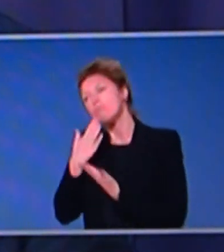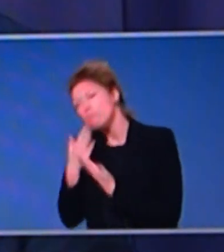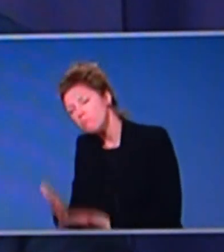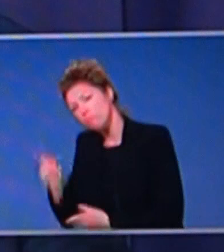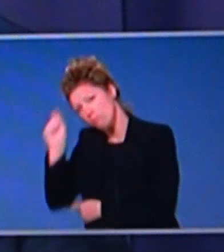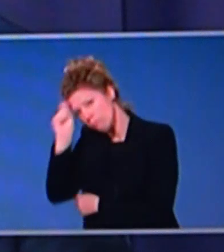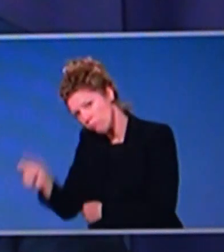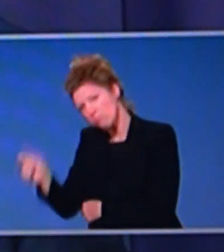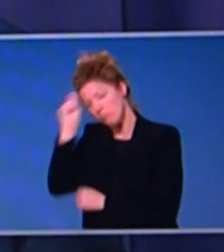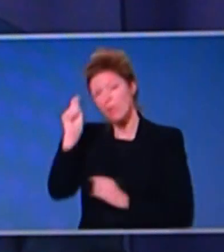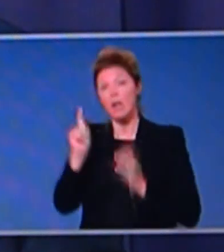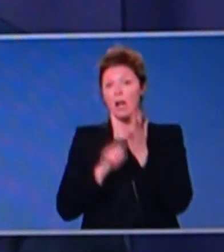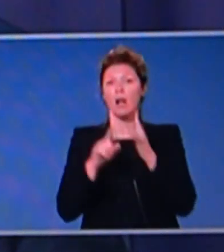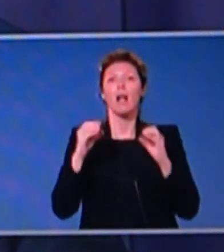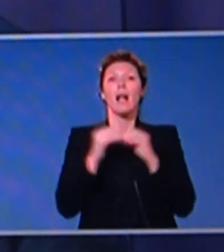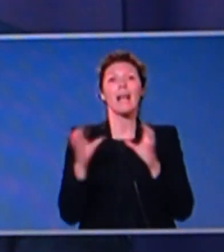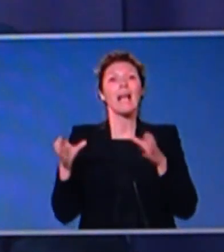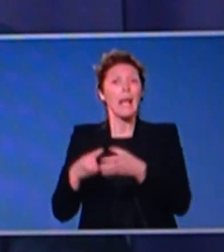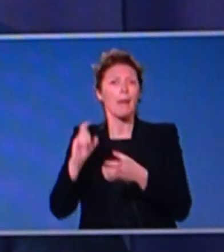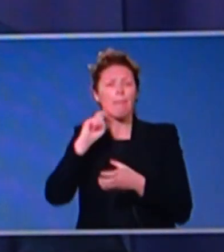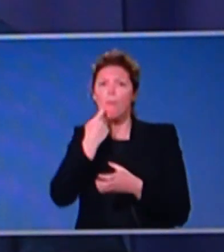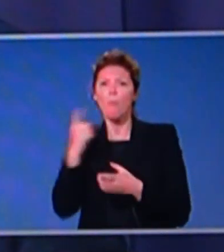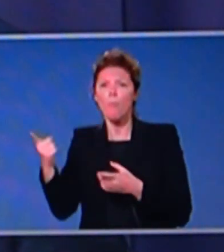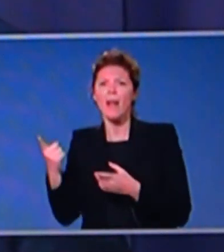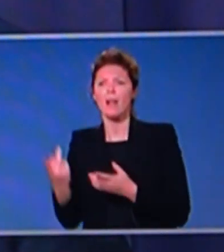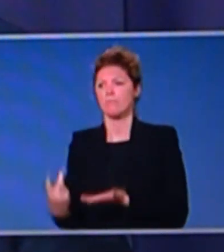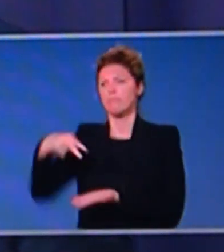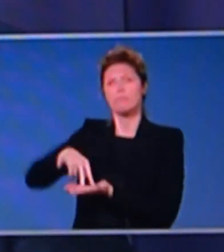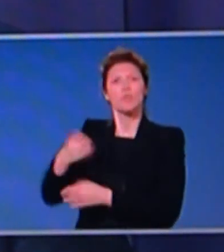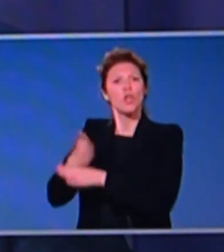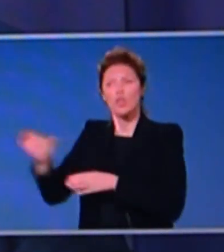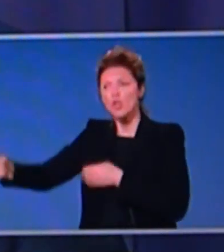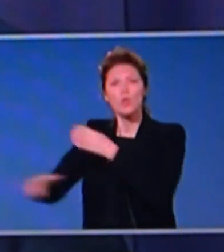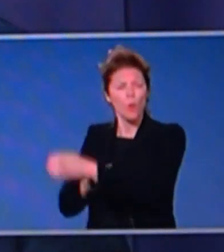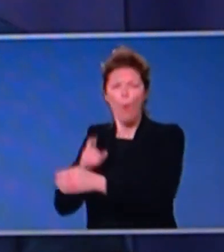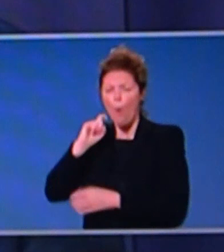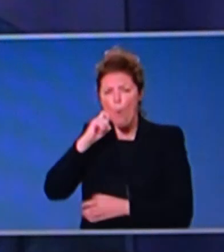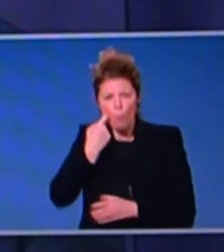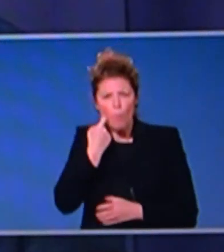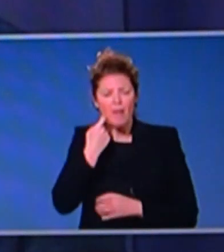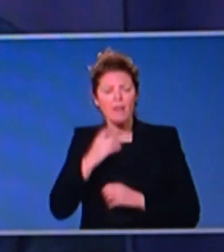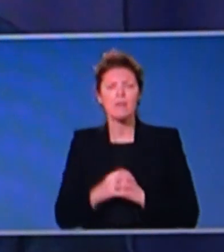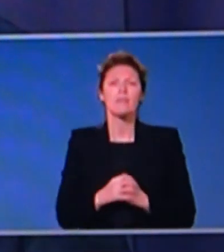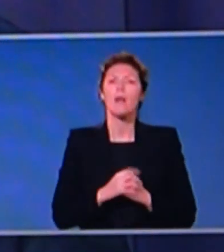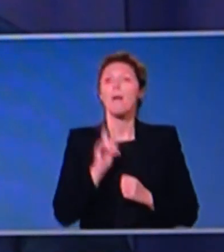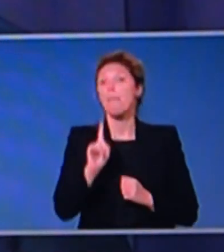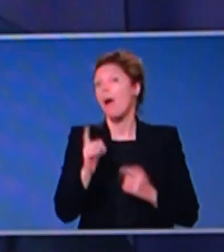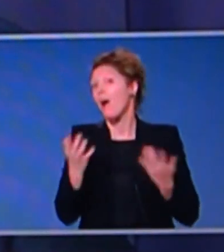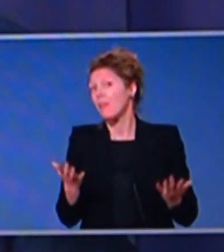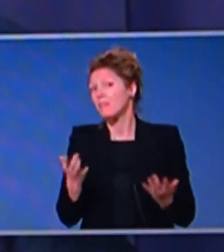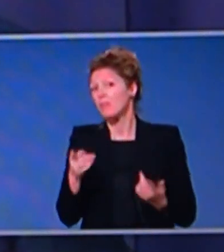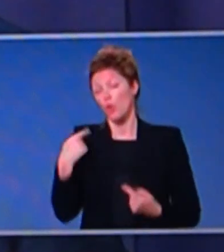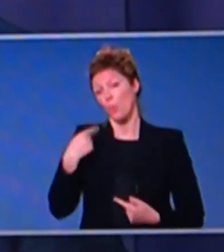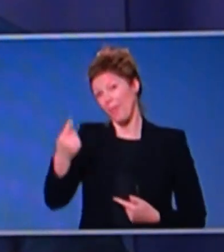Liberal Party will certainly contest the seat, as I'm sure the National Party will certainly contest the seat, but that doesn't change the